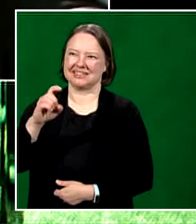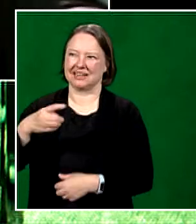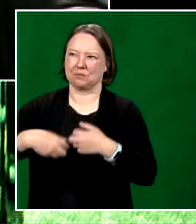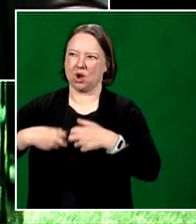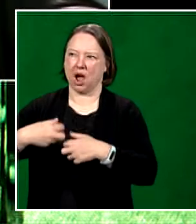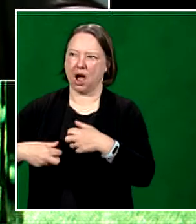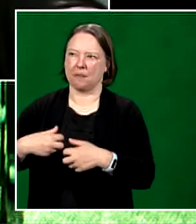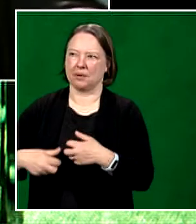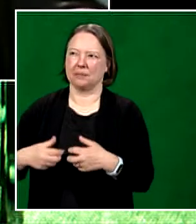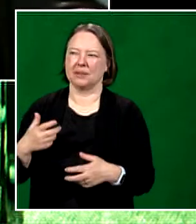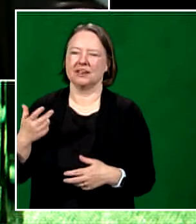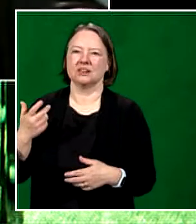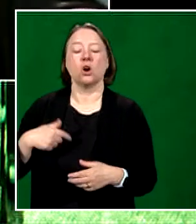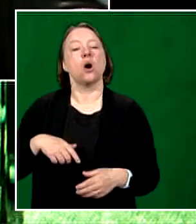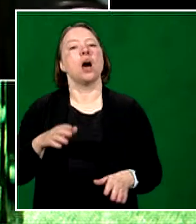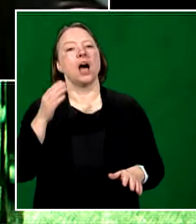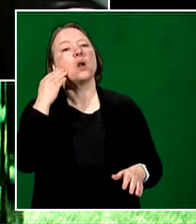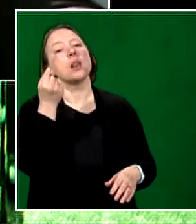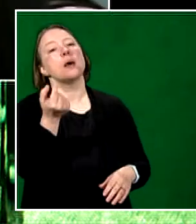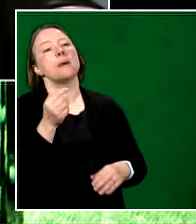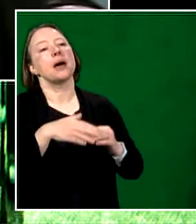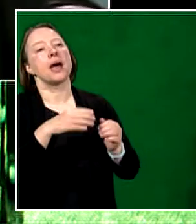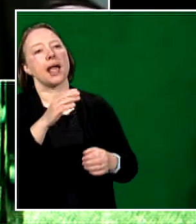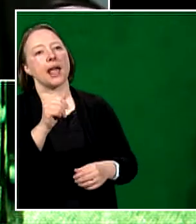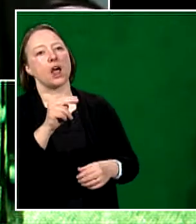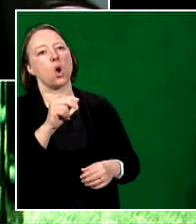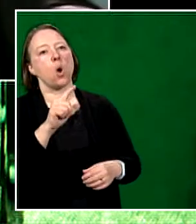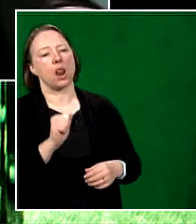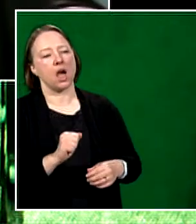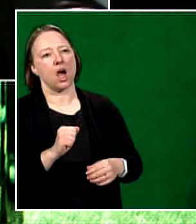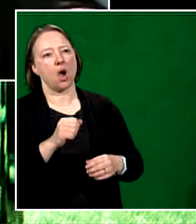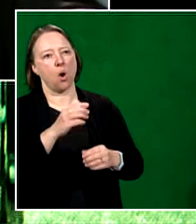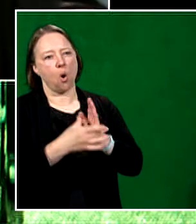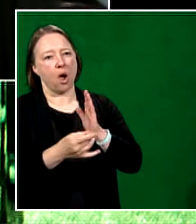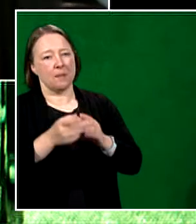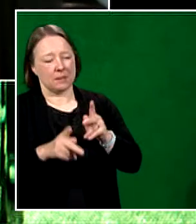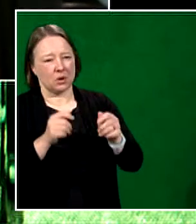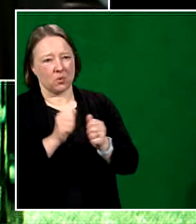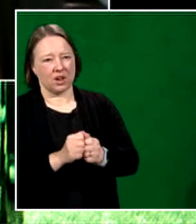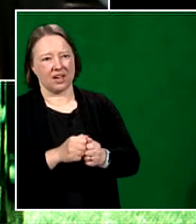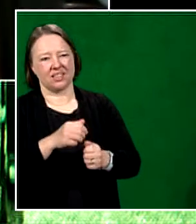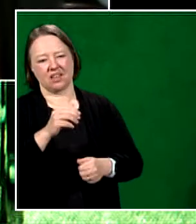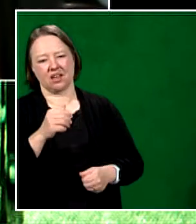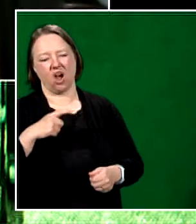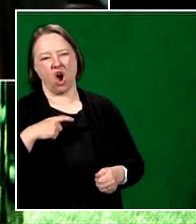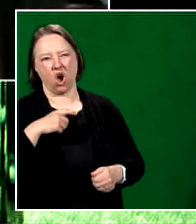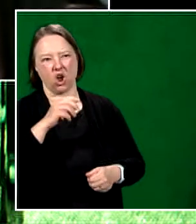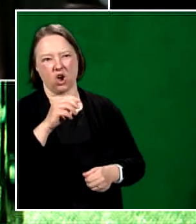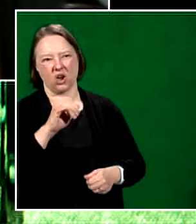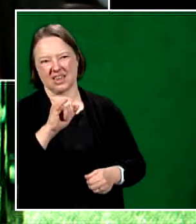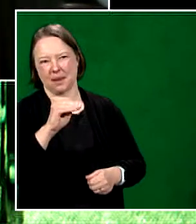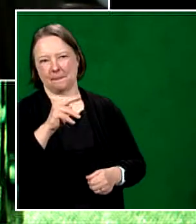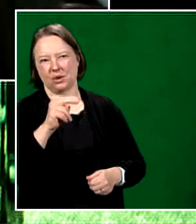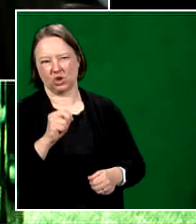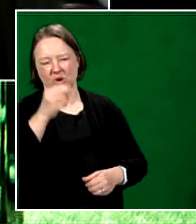know, I know a bit about canola oil. I know people with autoimmune disease, it's inflammatory for them. And I'm wondering if with reducing the